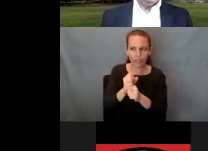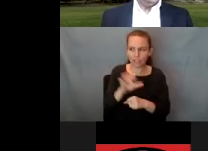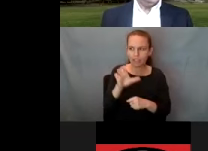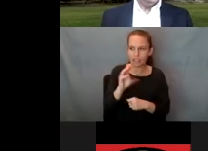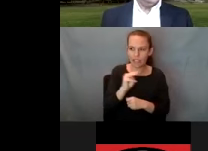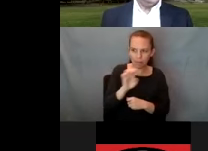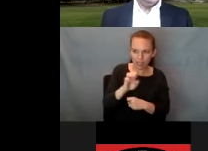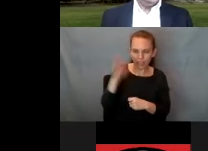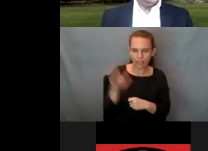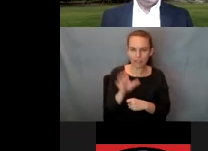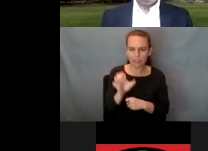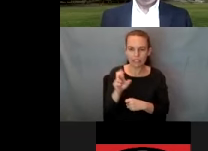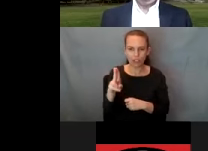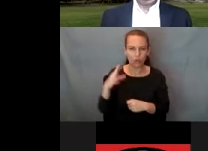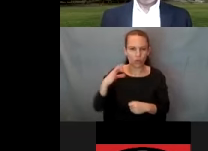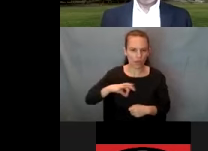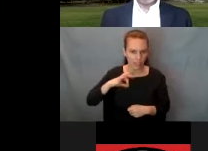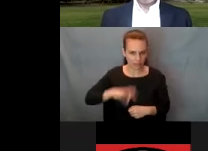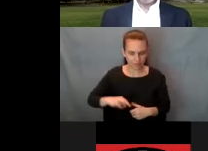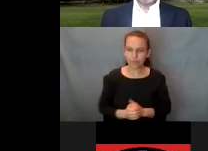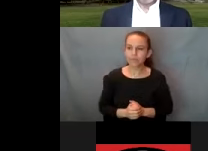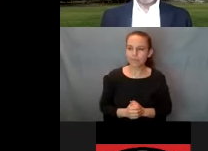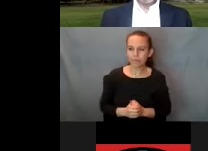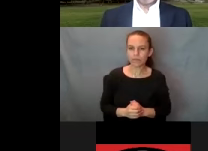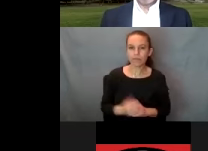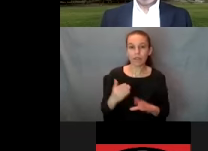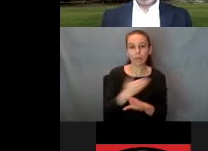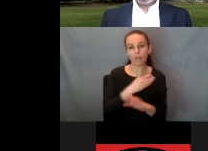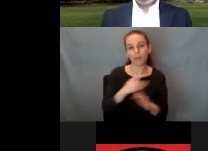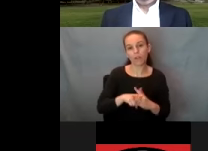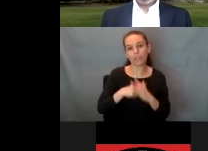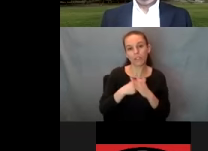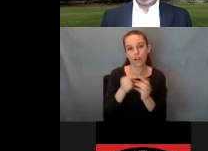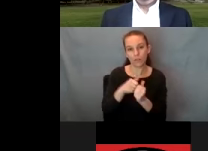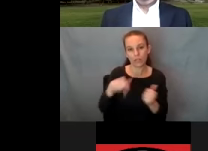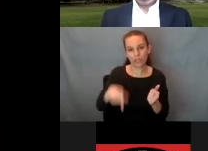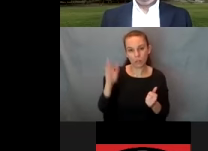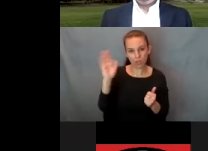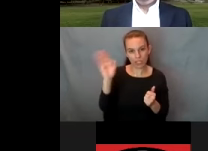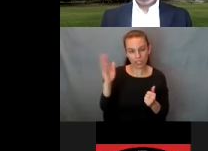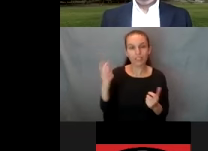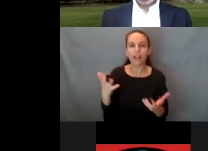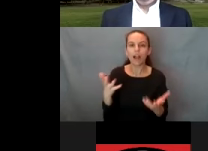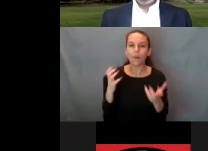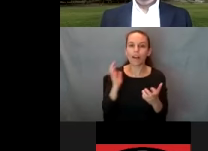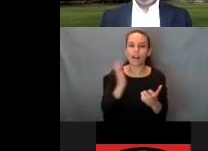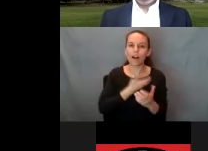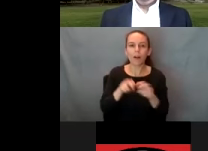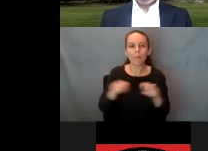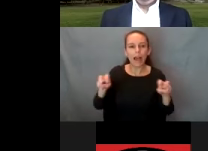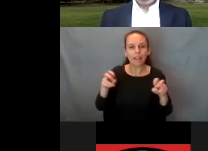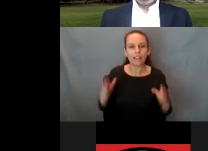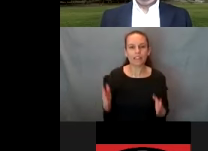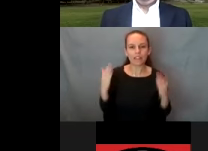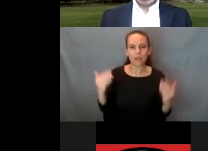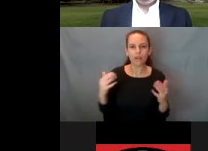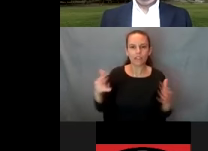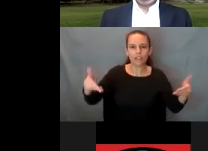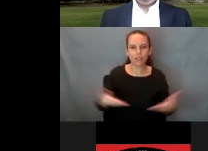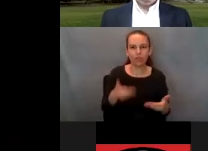And so before we begin with the presentations, I'd like to have our panelists introduce